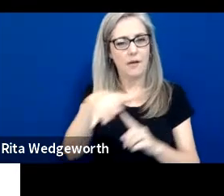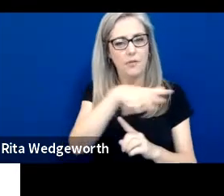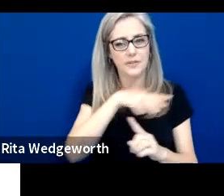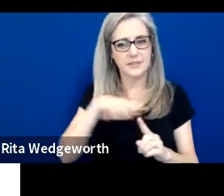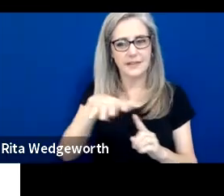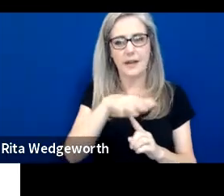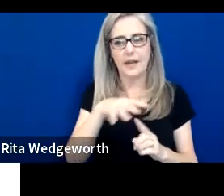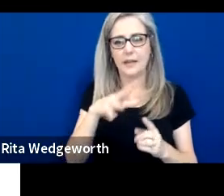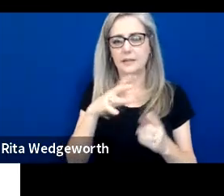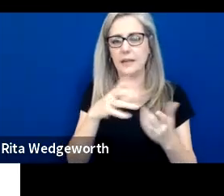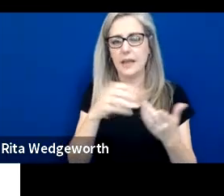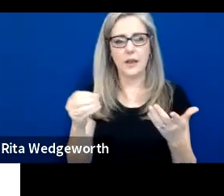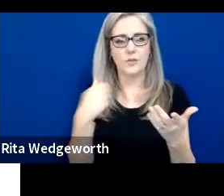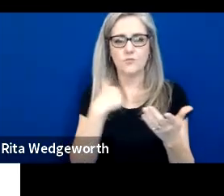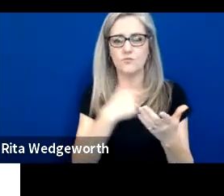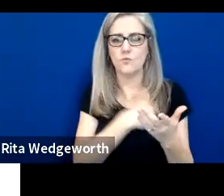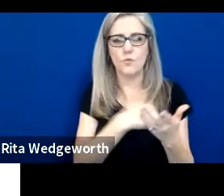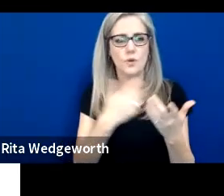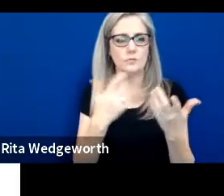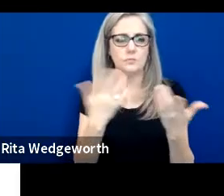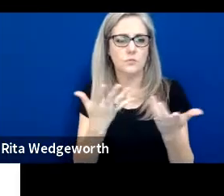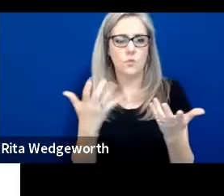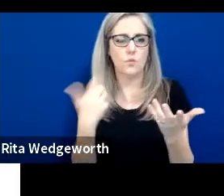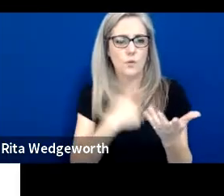it was we were trying to do.